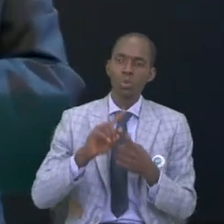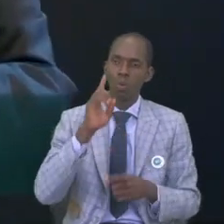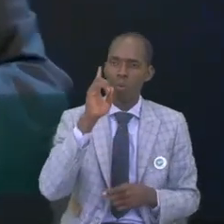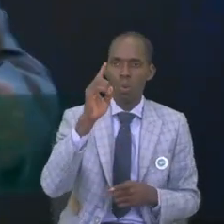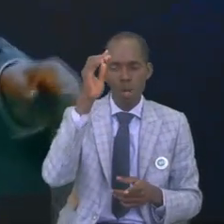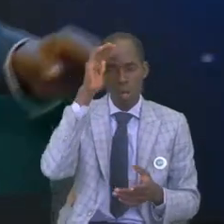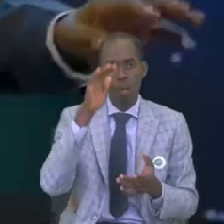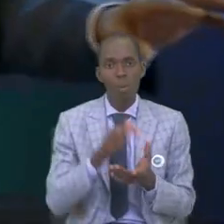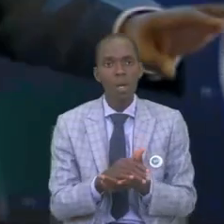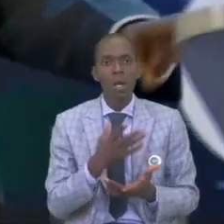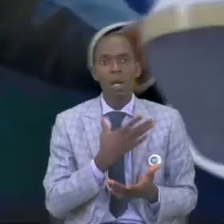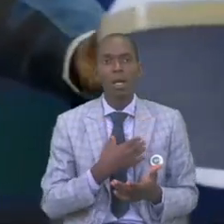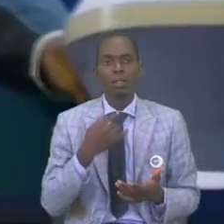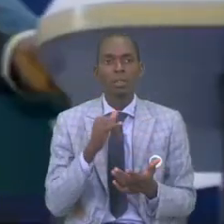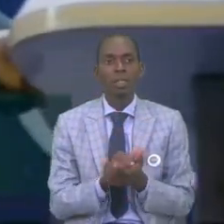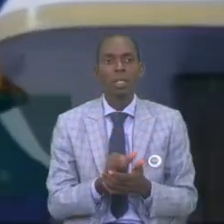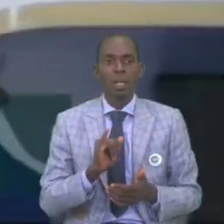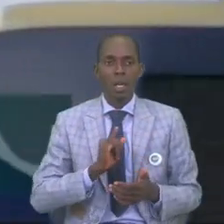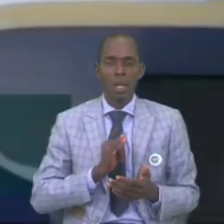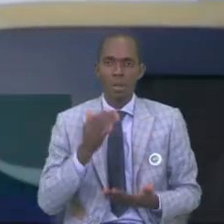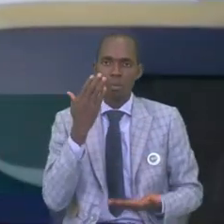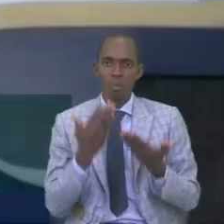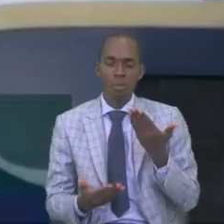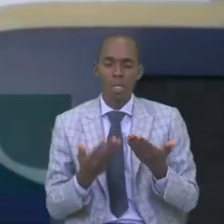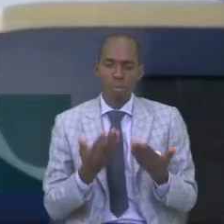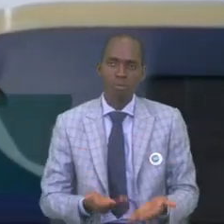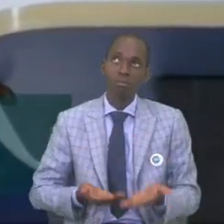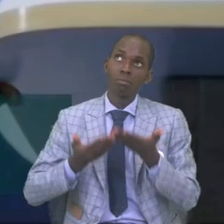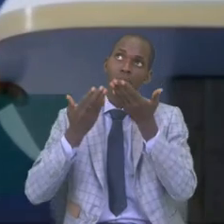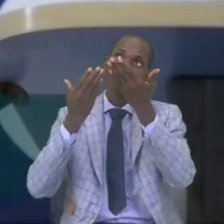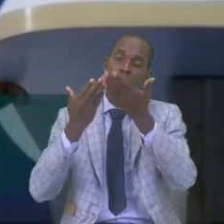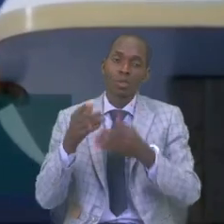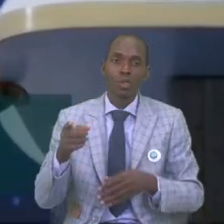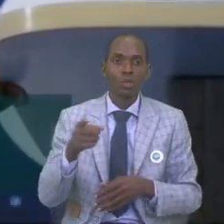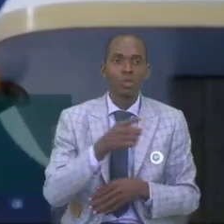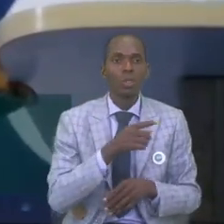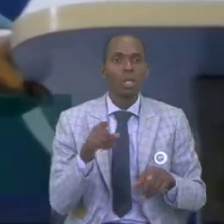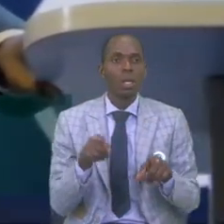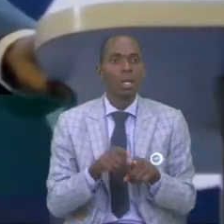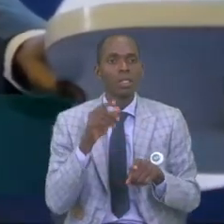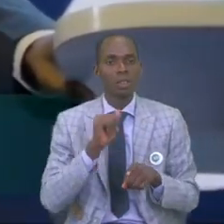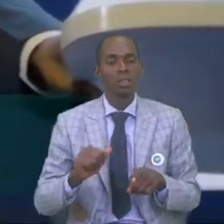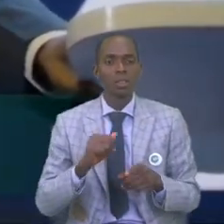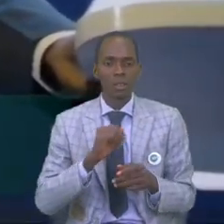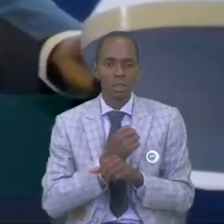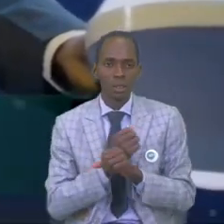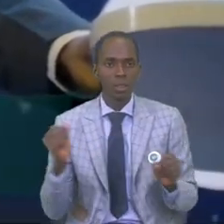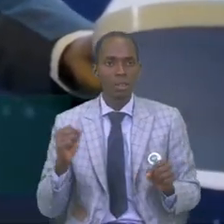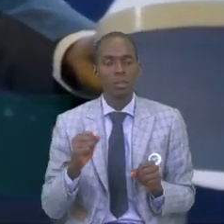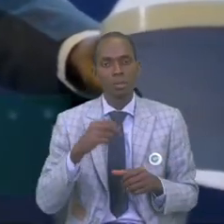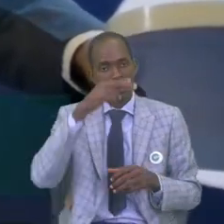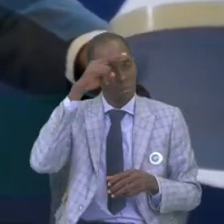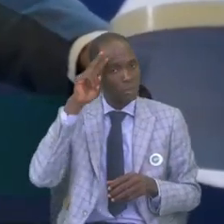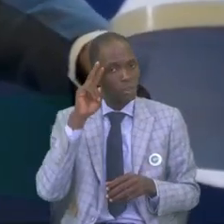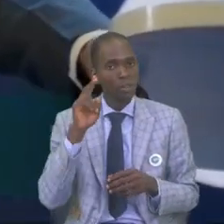then he said that I may present you as a chaste virgin to Christ. He mentions